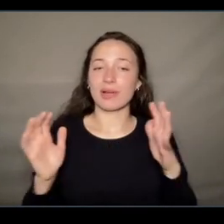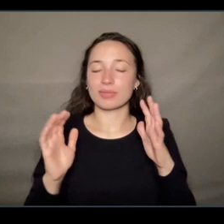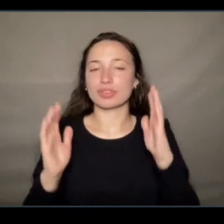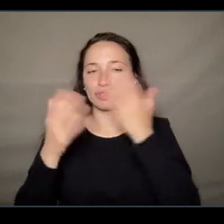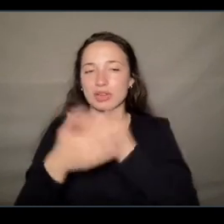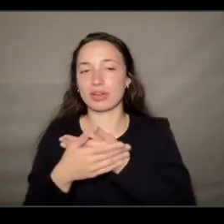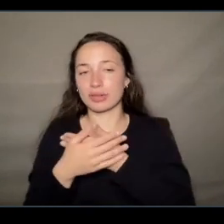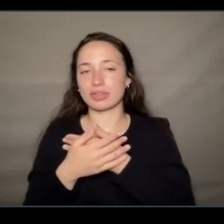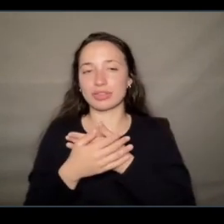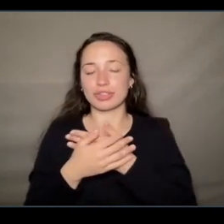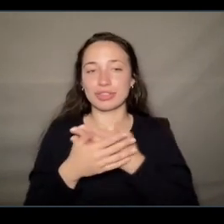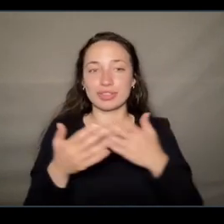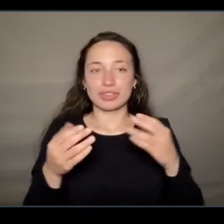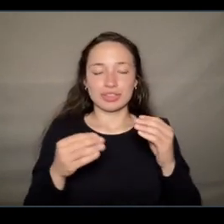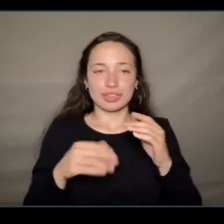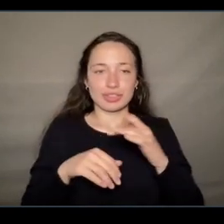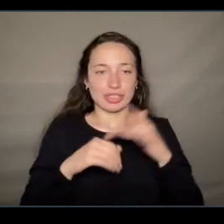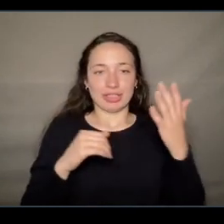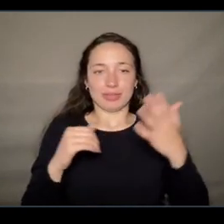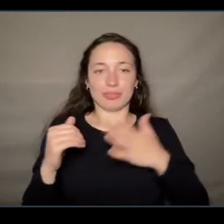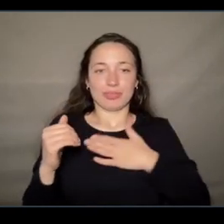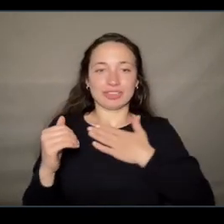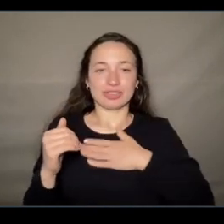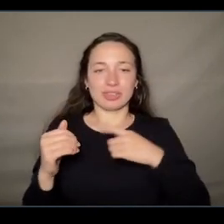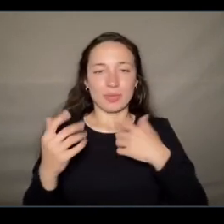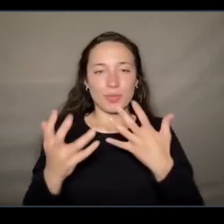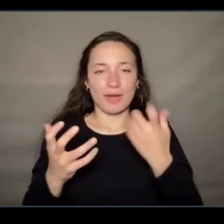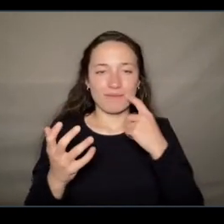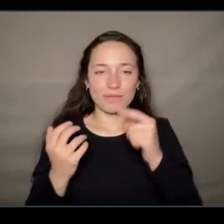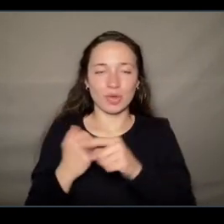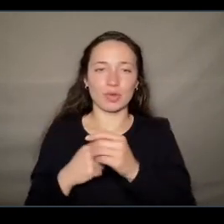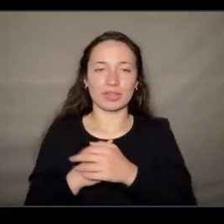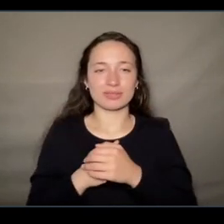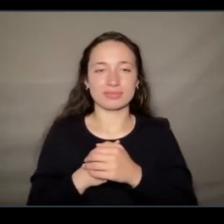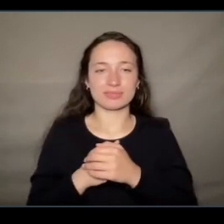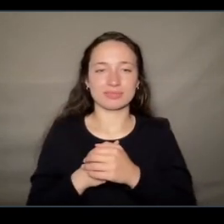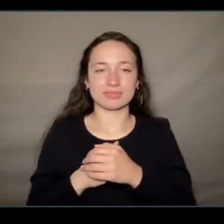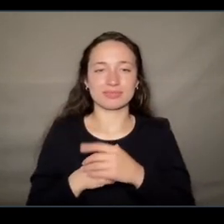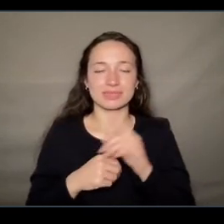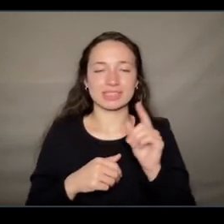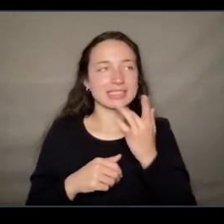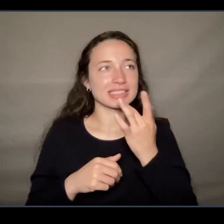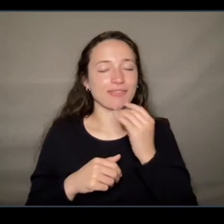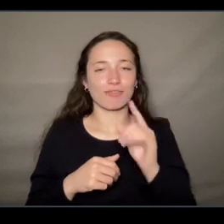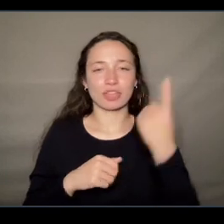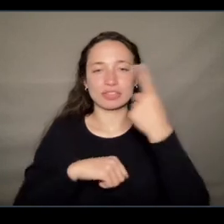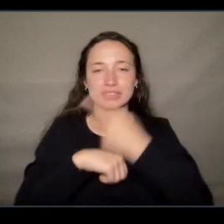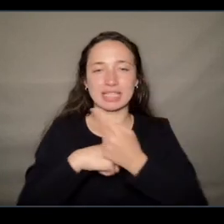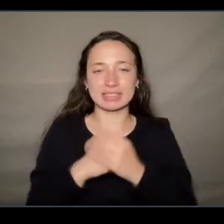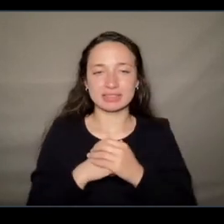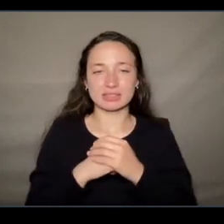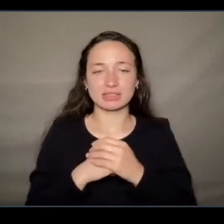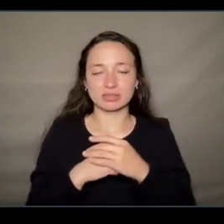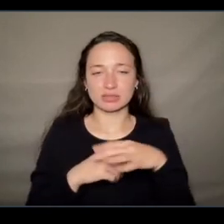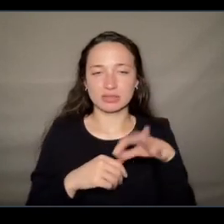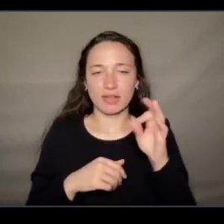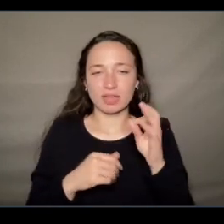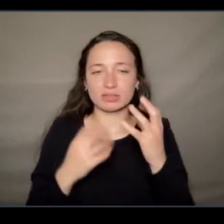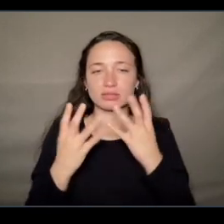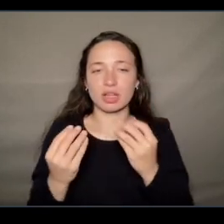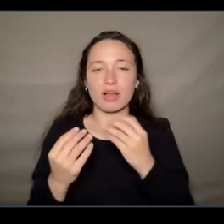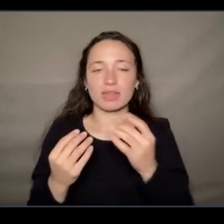without a shadow, sheer pleasure I wanted for her, this taste of first days